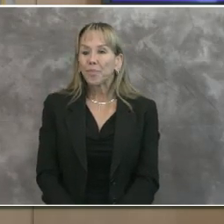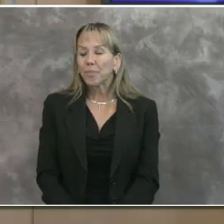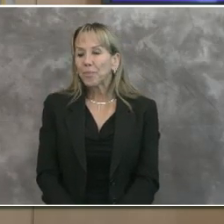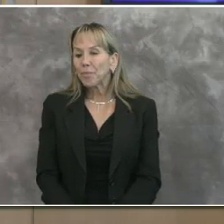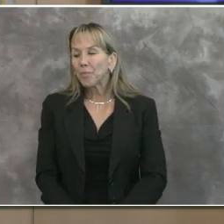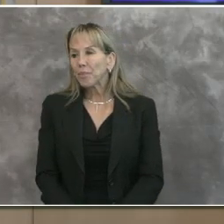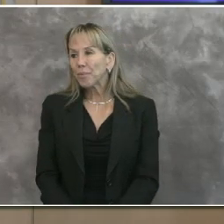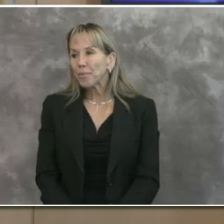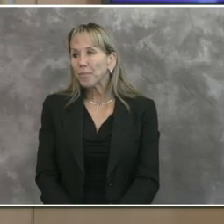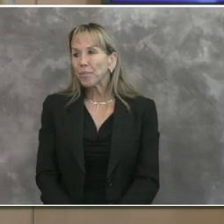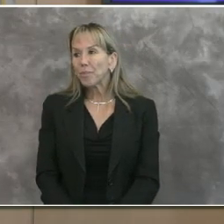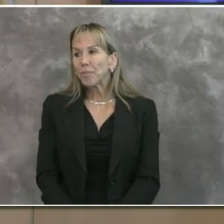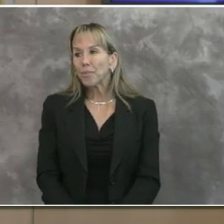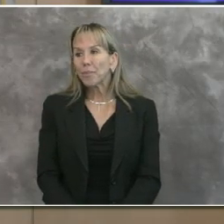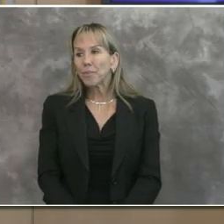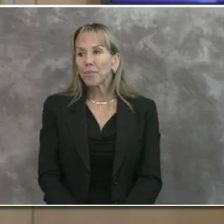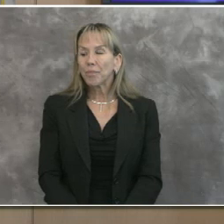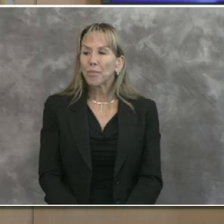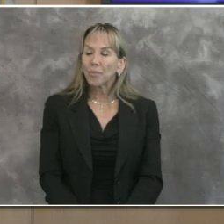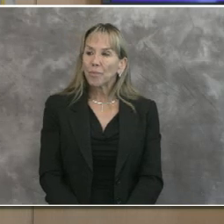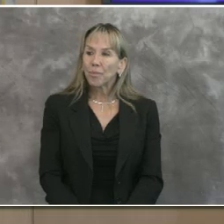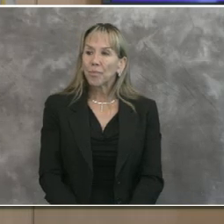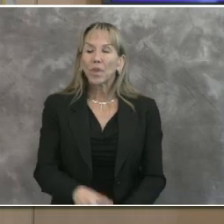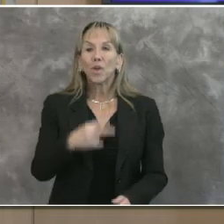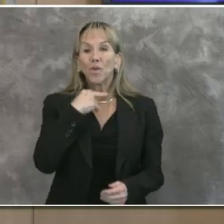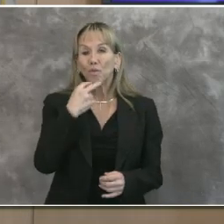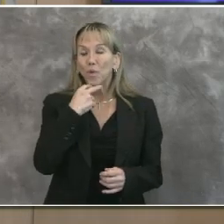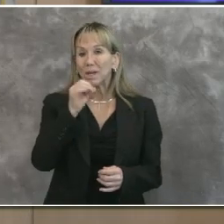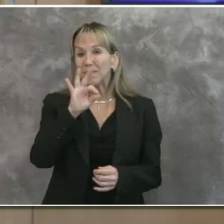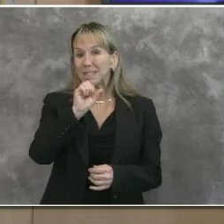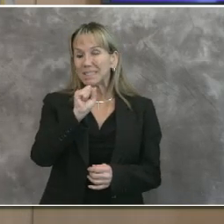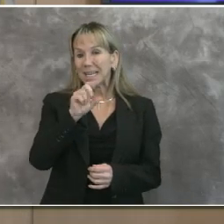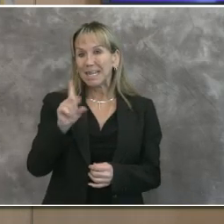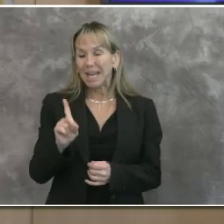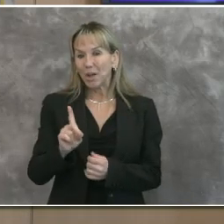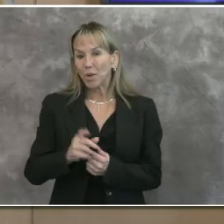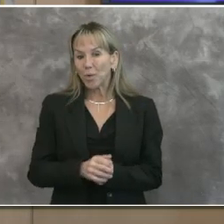Lisa Halverstad with Voice of San Diego. Please state your question.